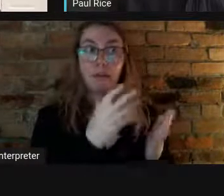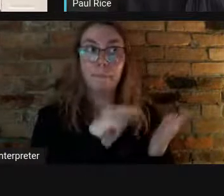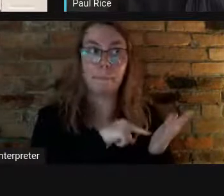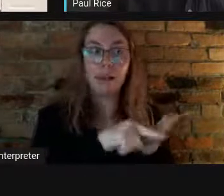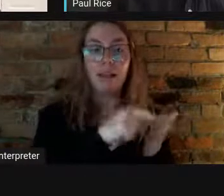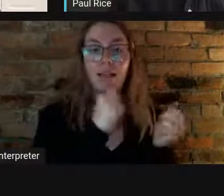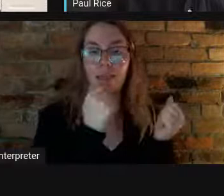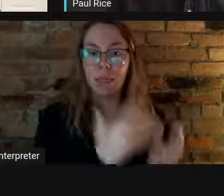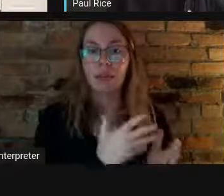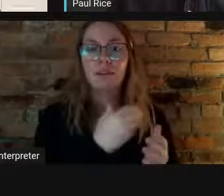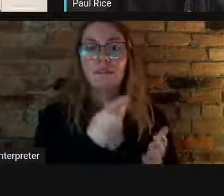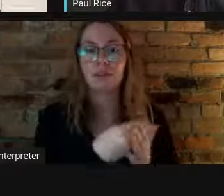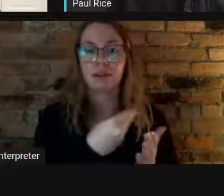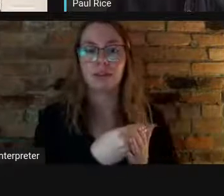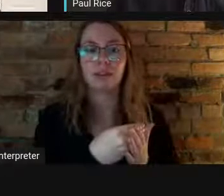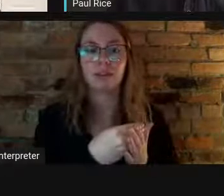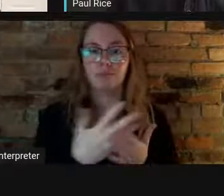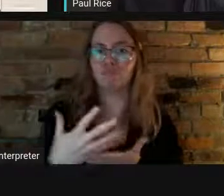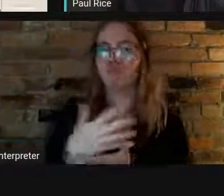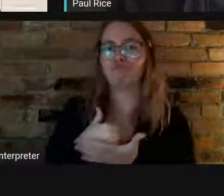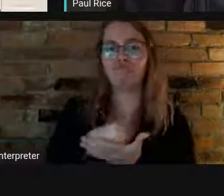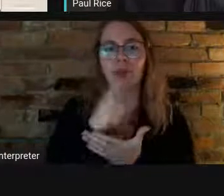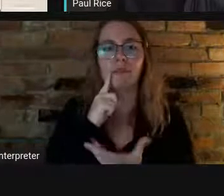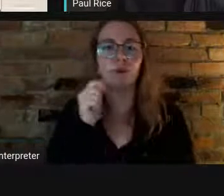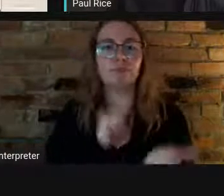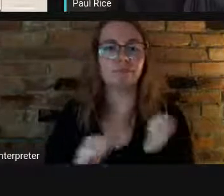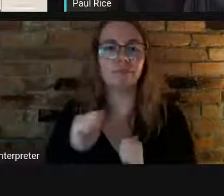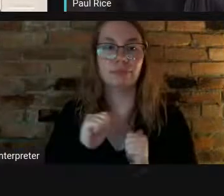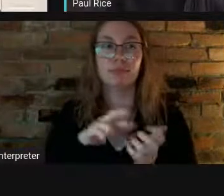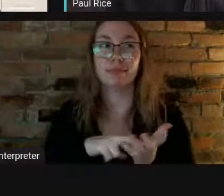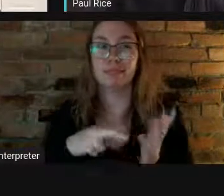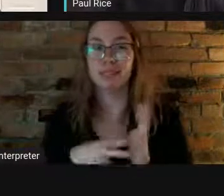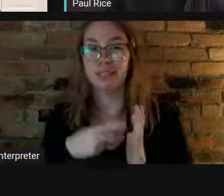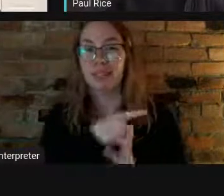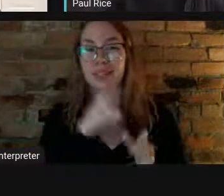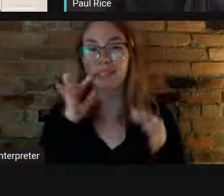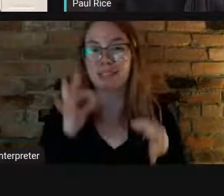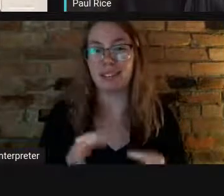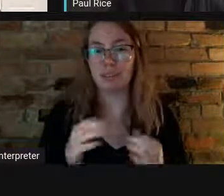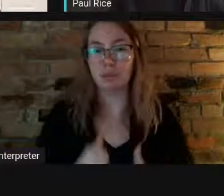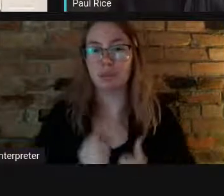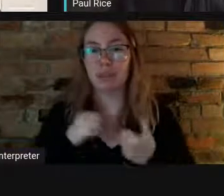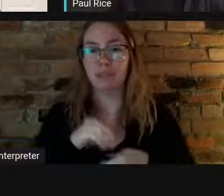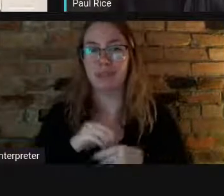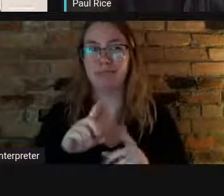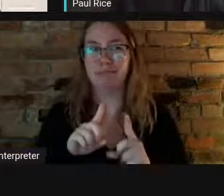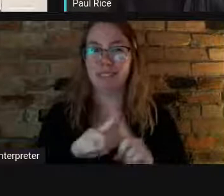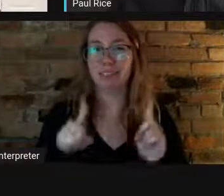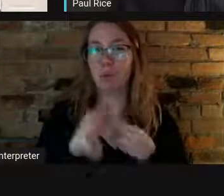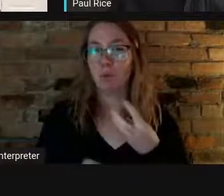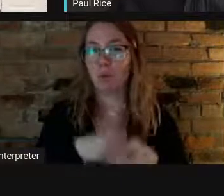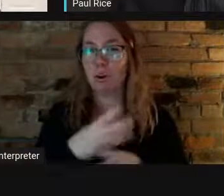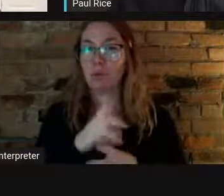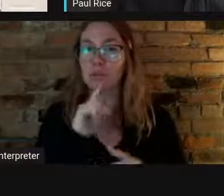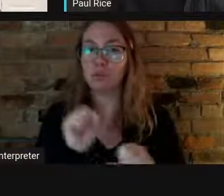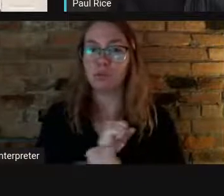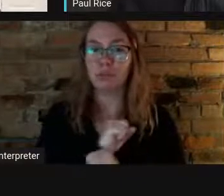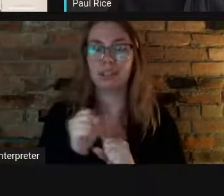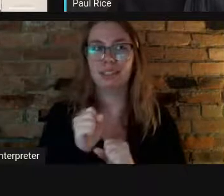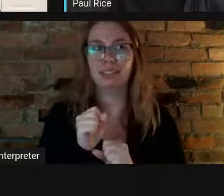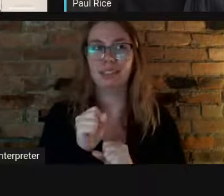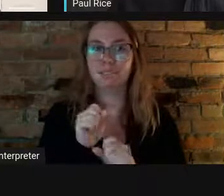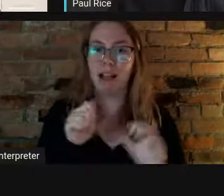much is you have to choose to live in a slightly different world where you really are living truly behind closed